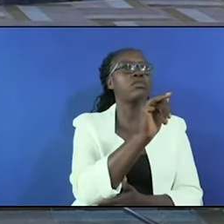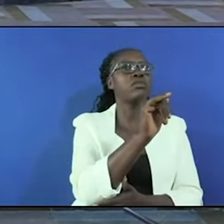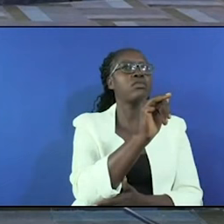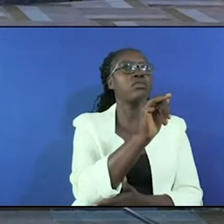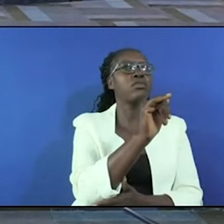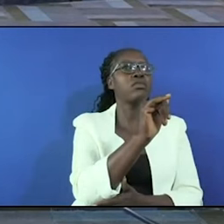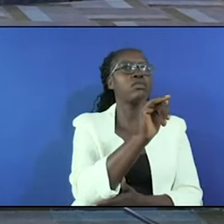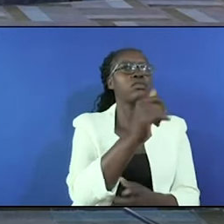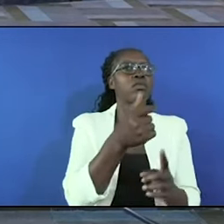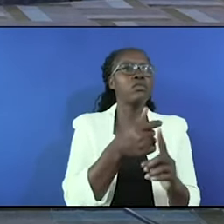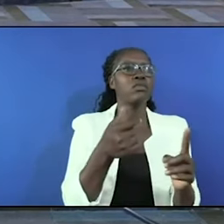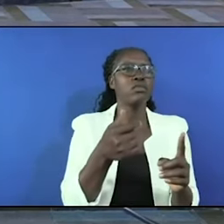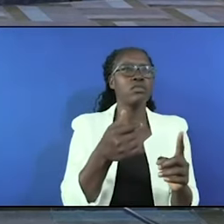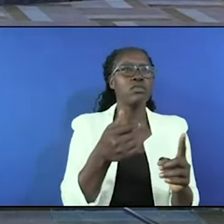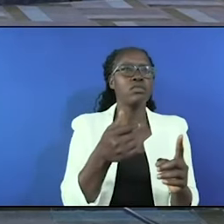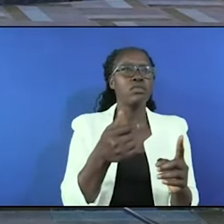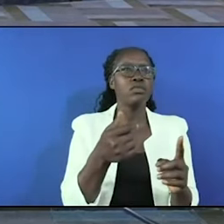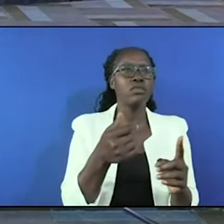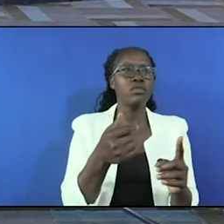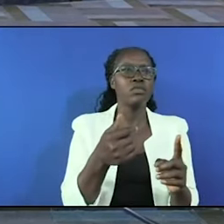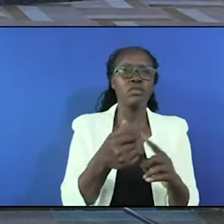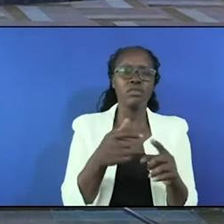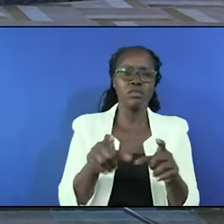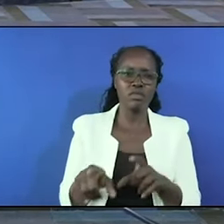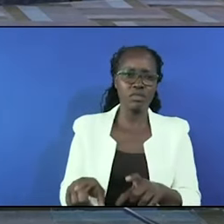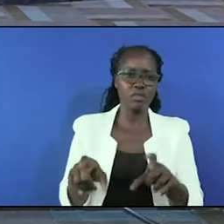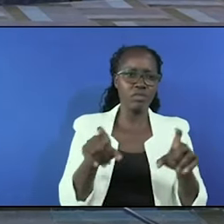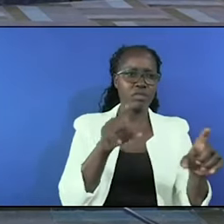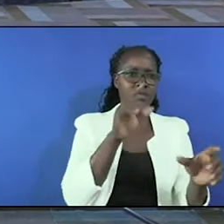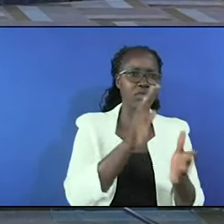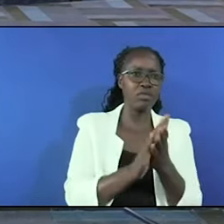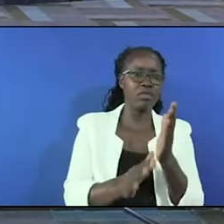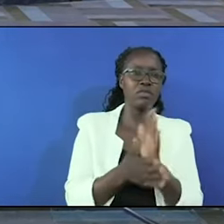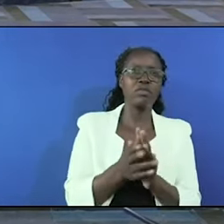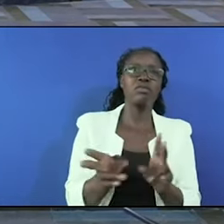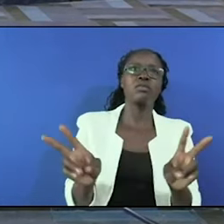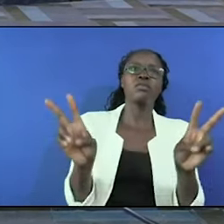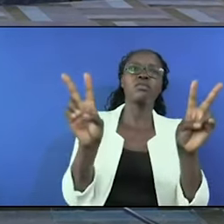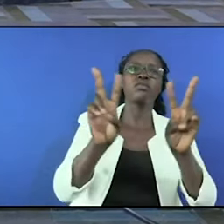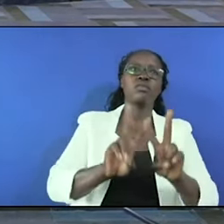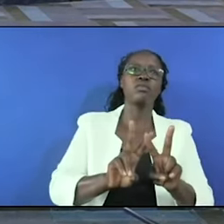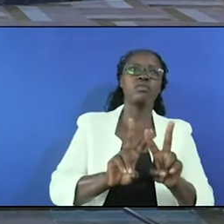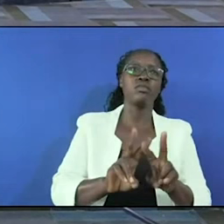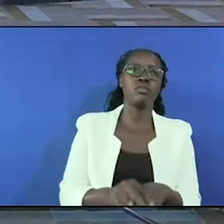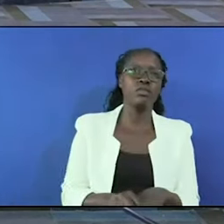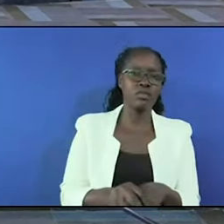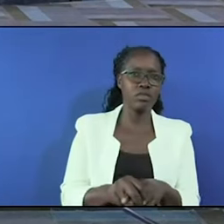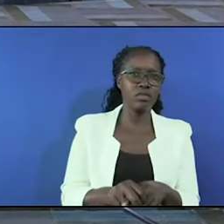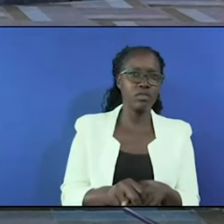me in a plane from Bombay like cargo without value.